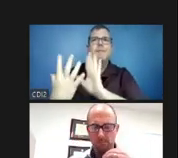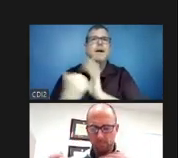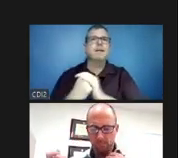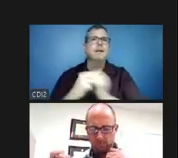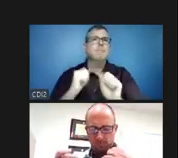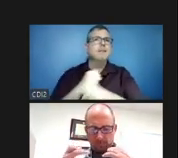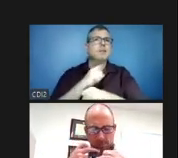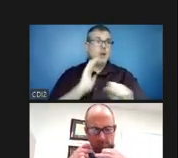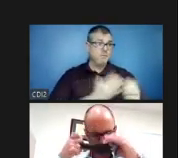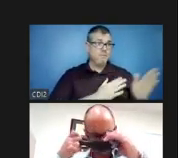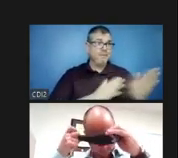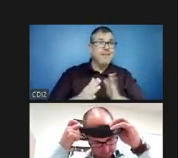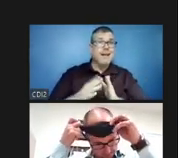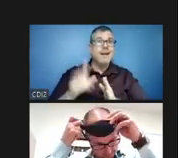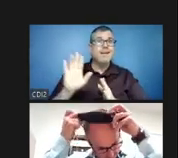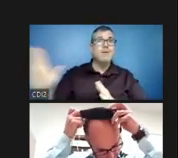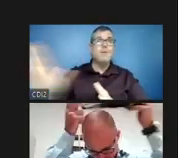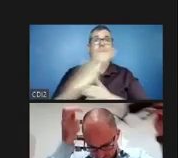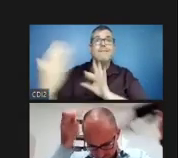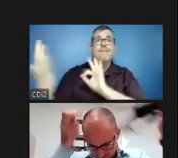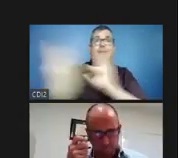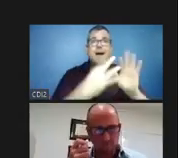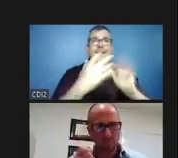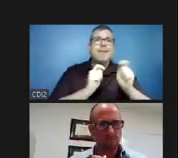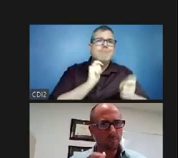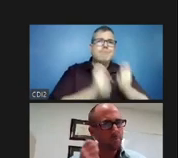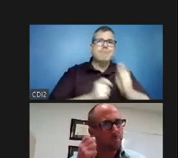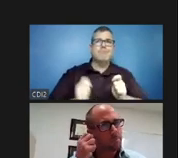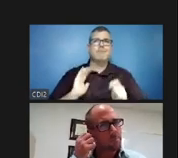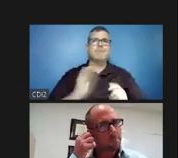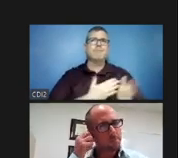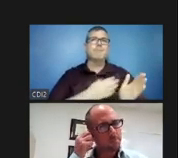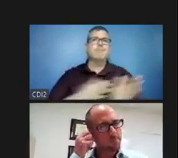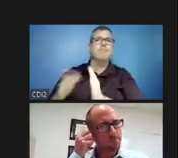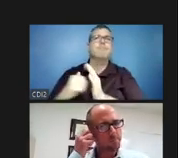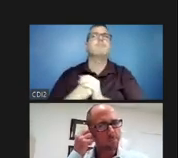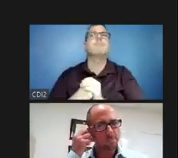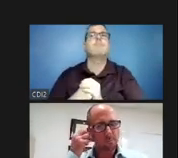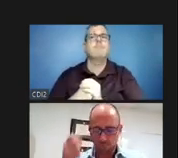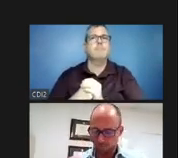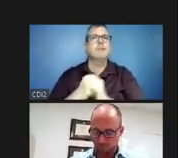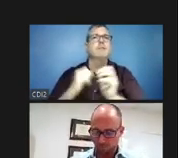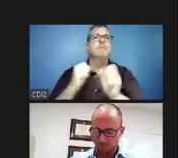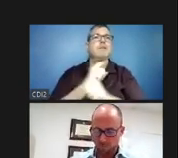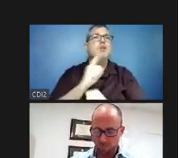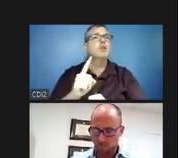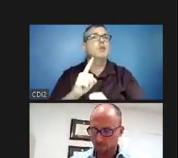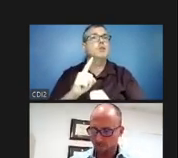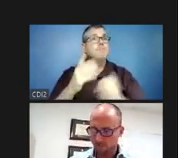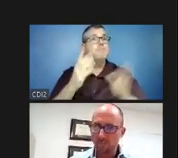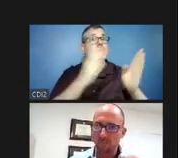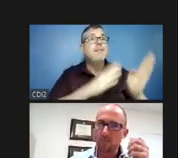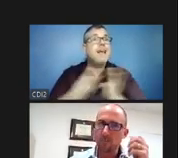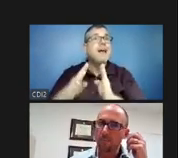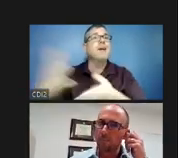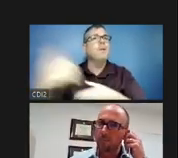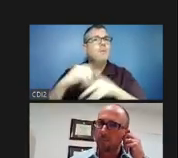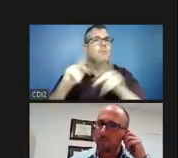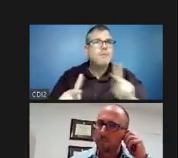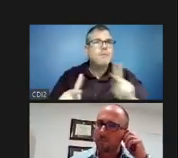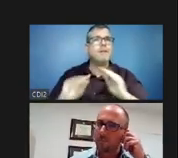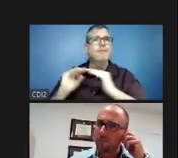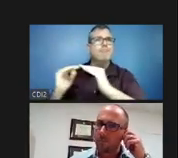equitably, efficiently, and safe. Safety will always be our top priority. So Tyler, on to you.